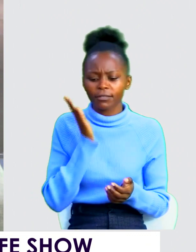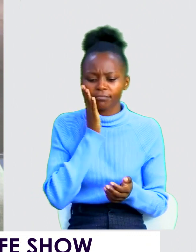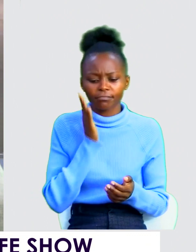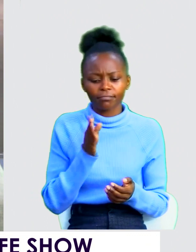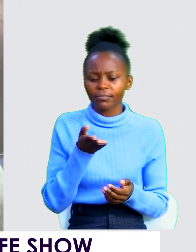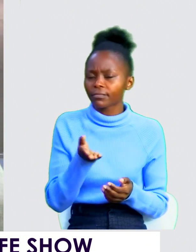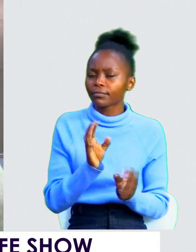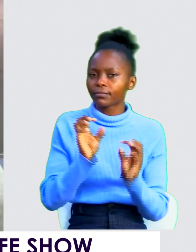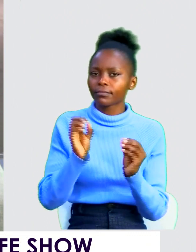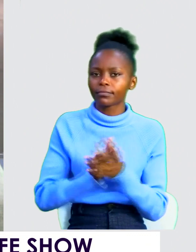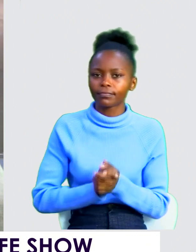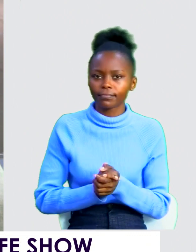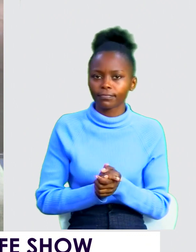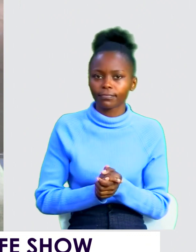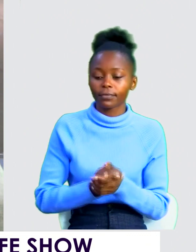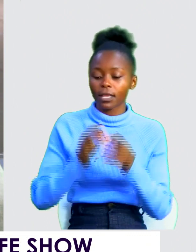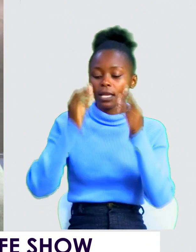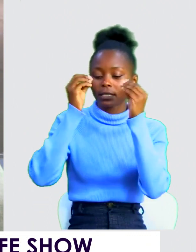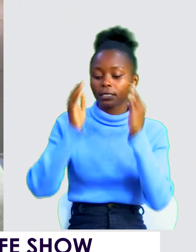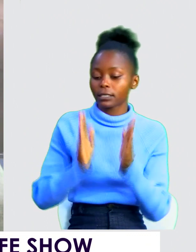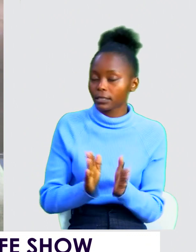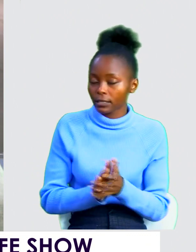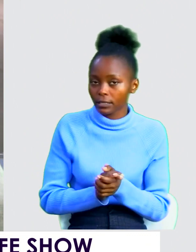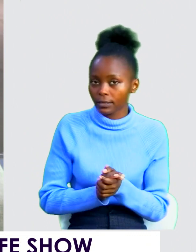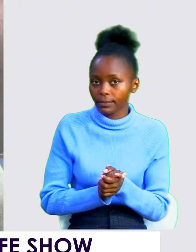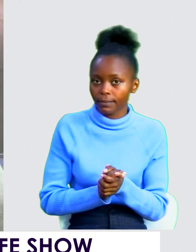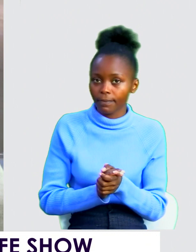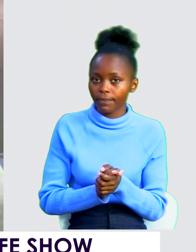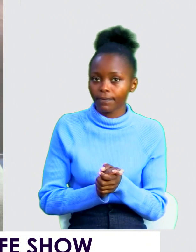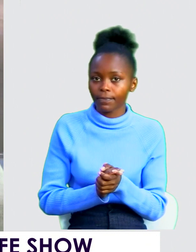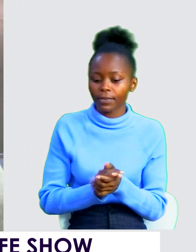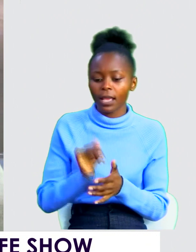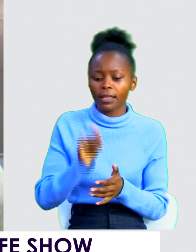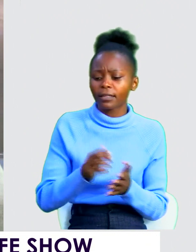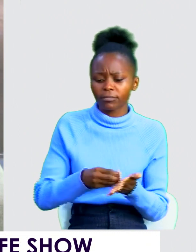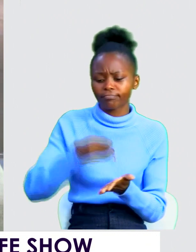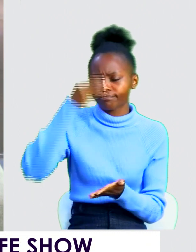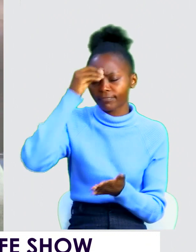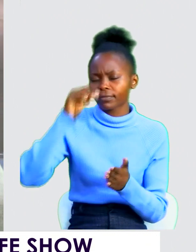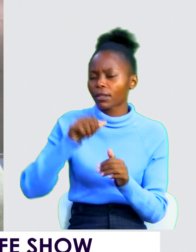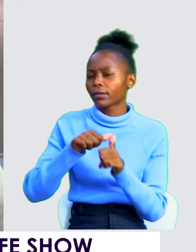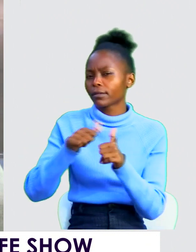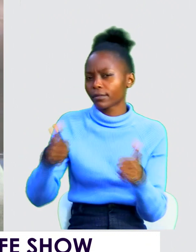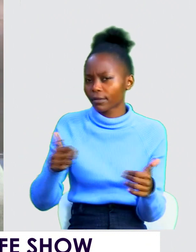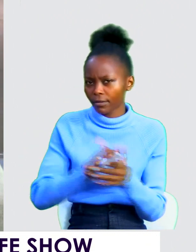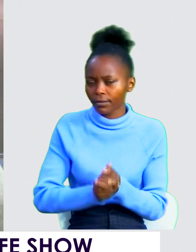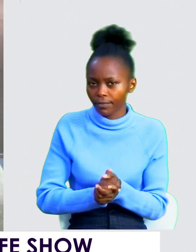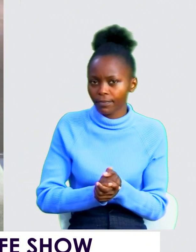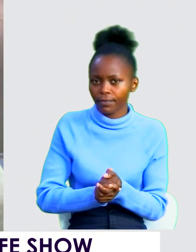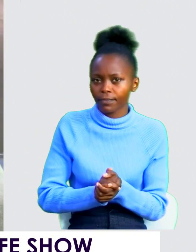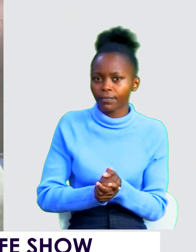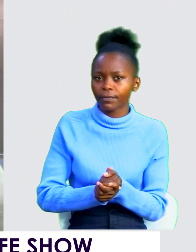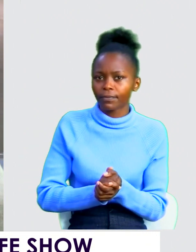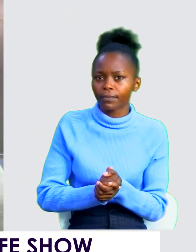not there. The teachers that taught them so well, the teachers that care for them so